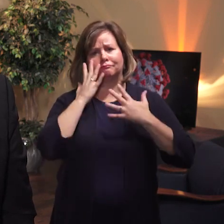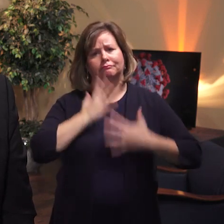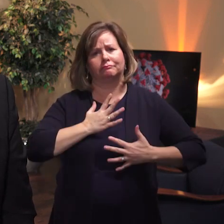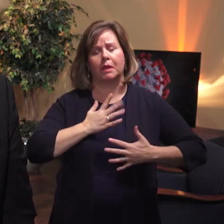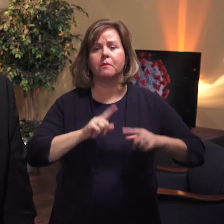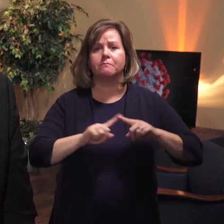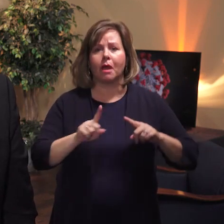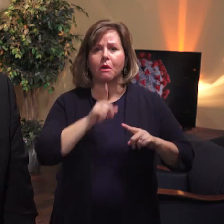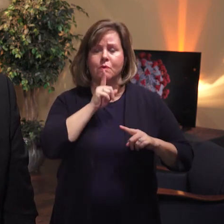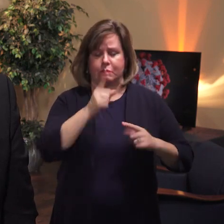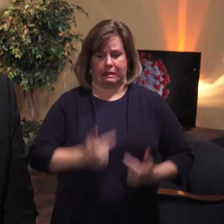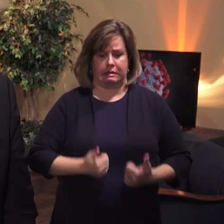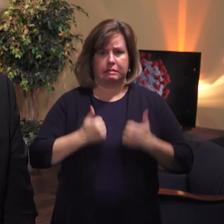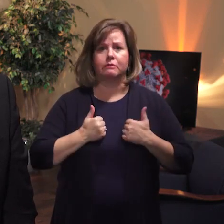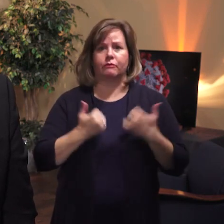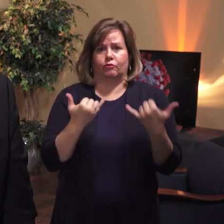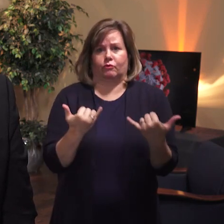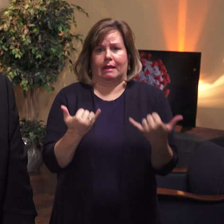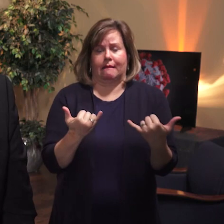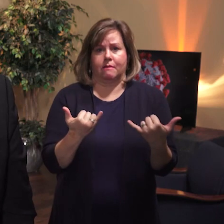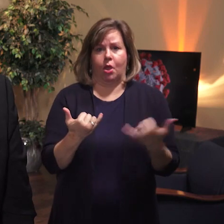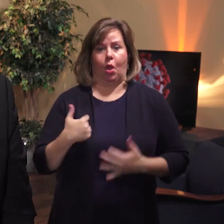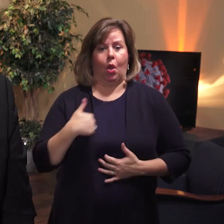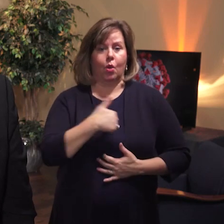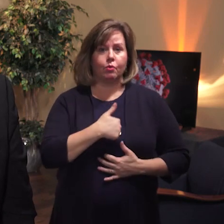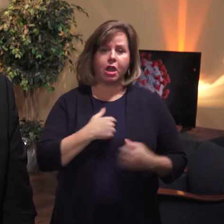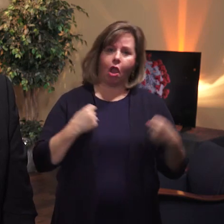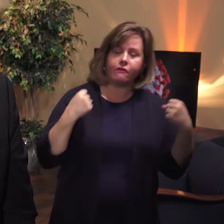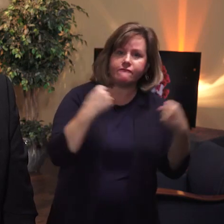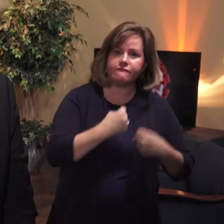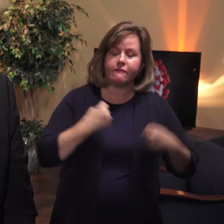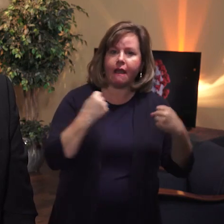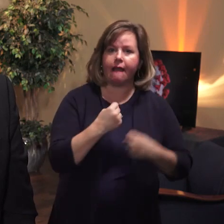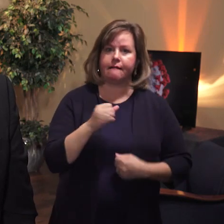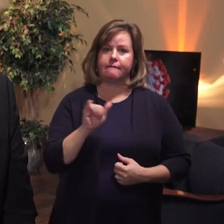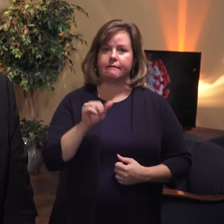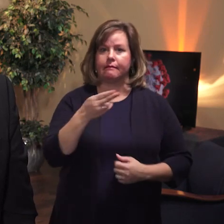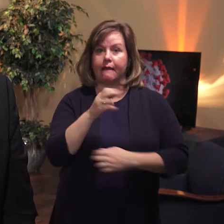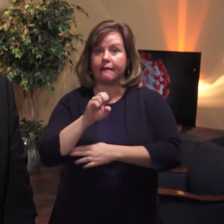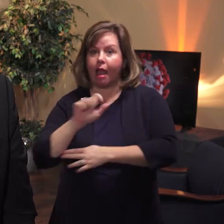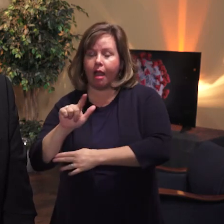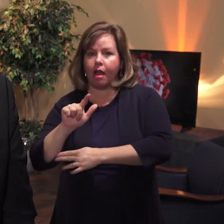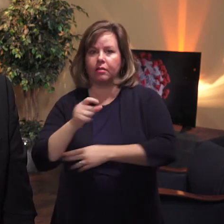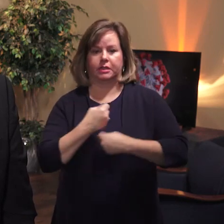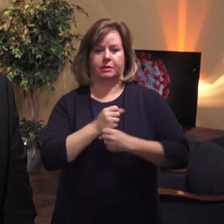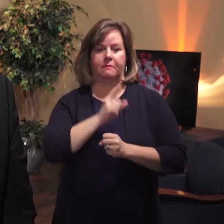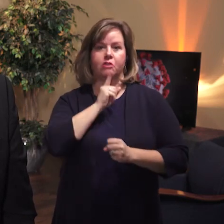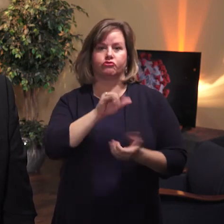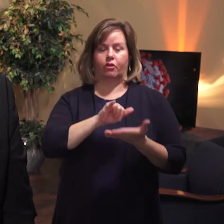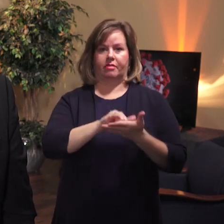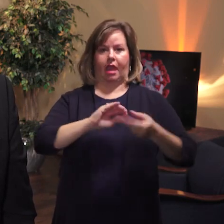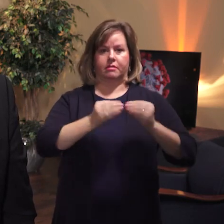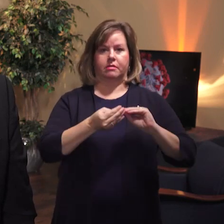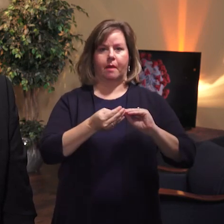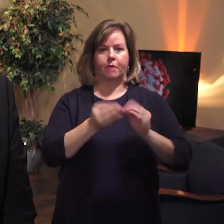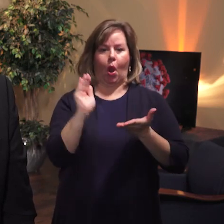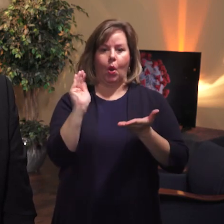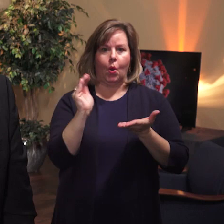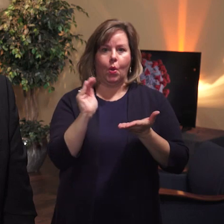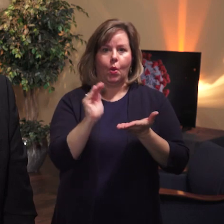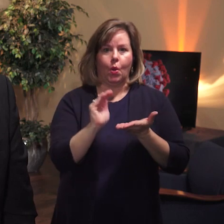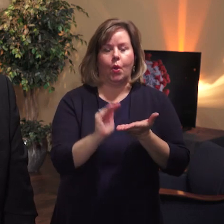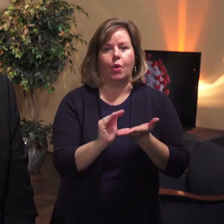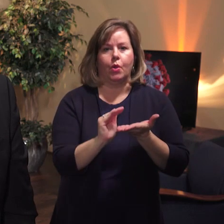I promise you that we are all fighting like hell to make sure that that number is as small as possible, and we're doing everything